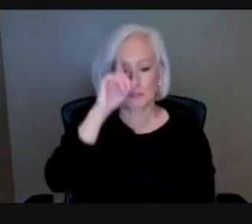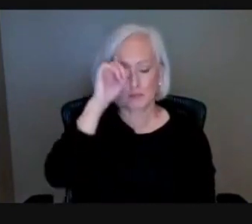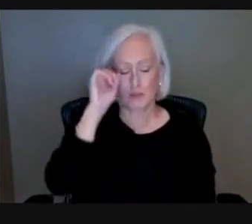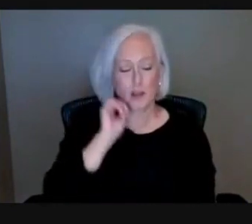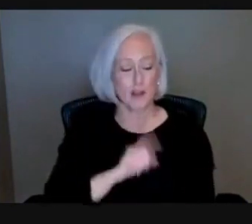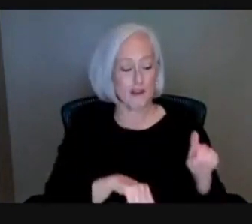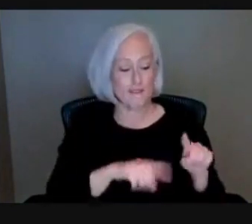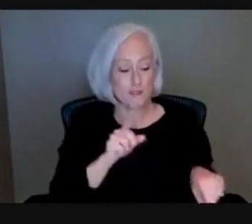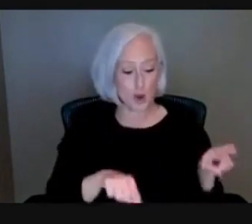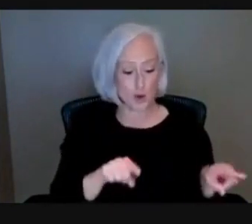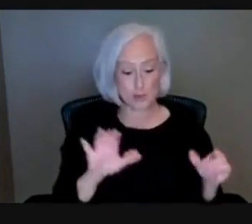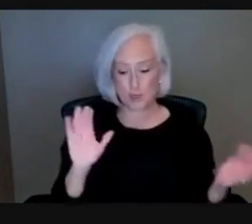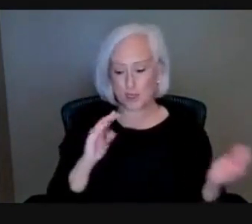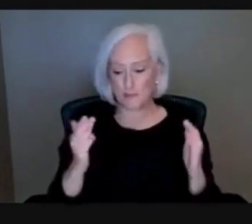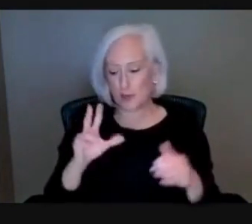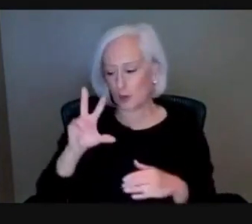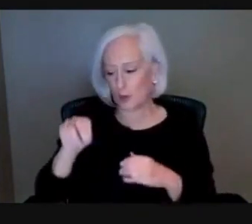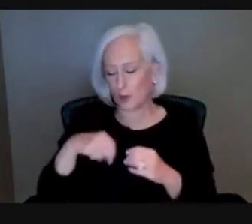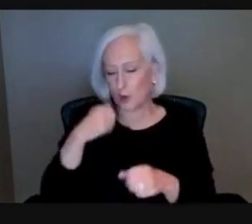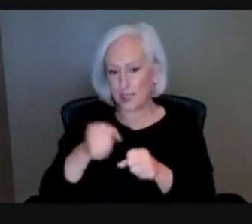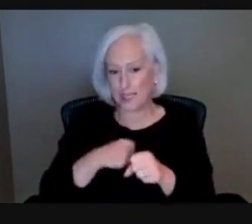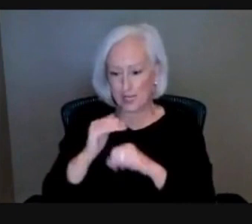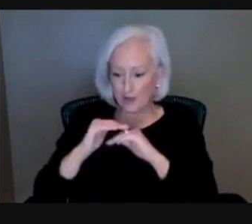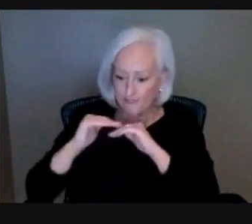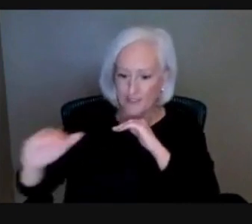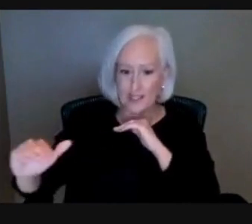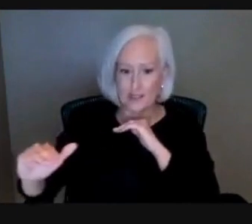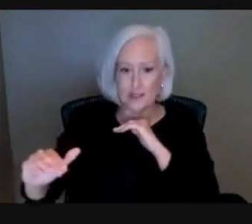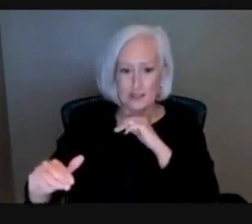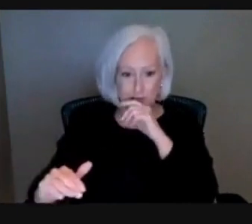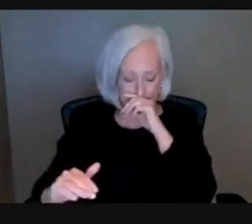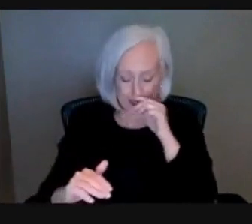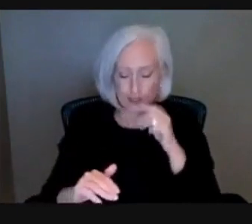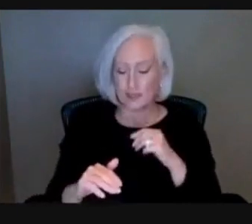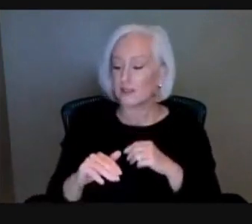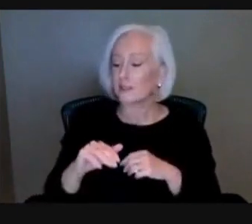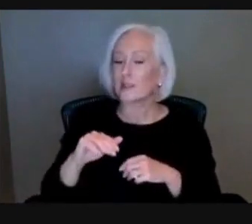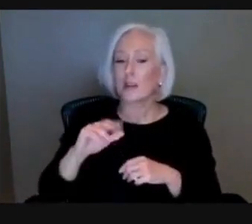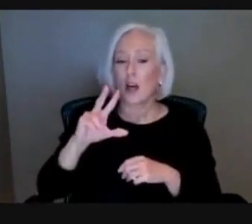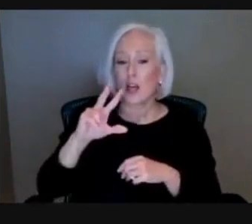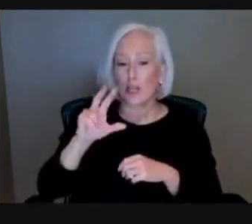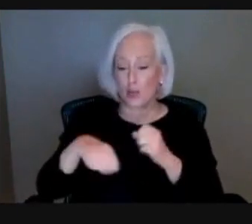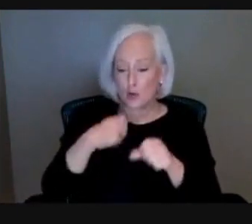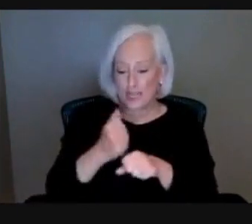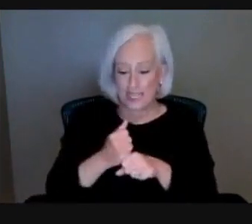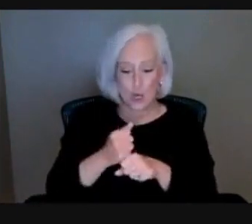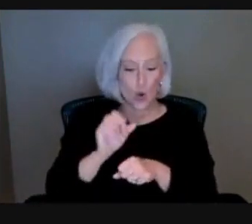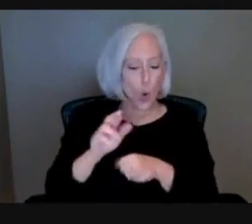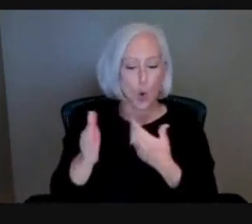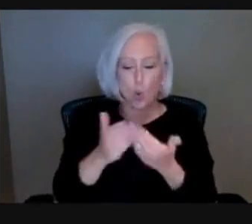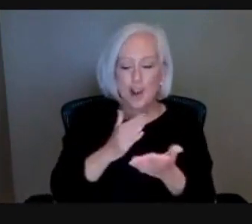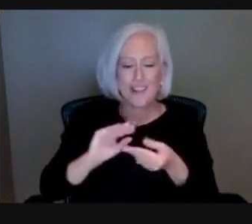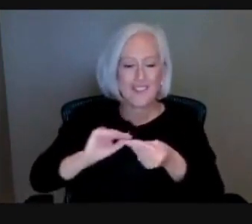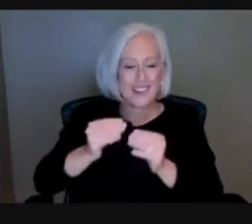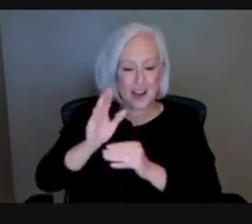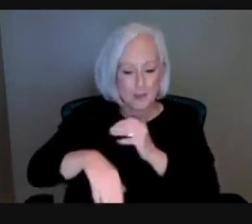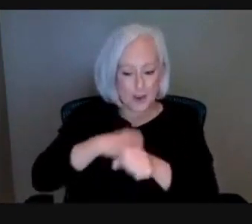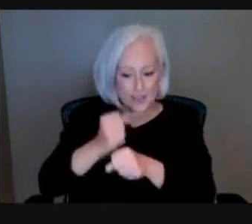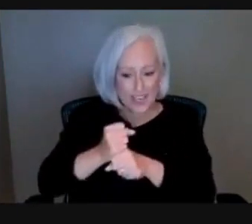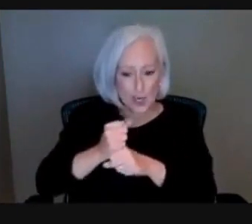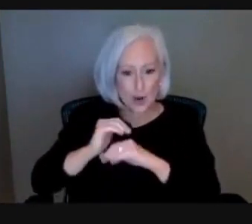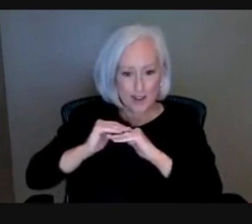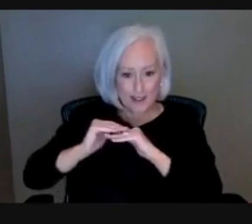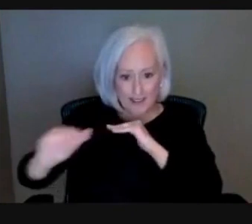variable rate and a 30-year fixed rate is a variable rate is fixed for X number of years, whereas a fixed rate